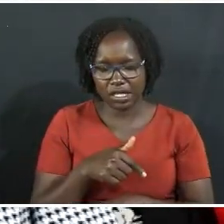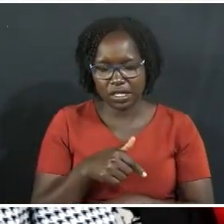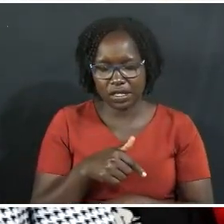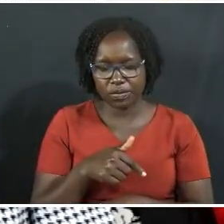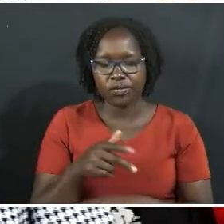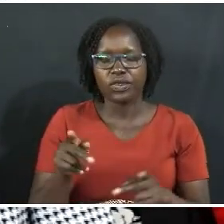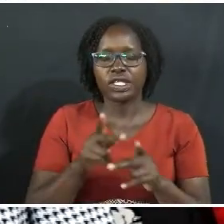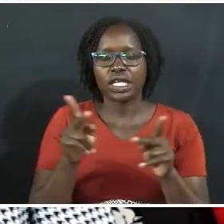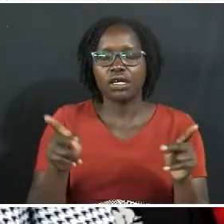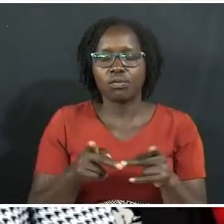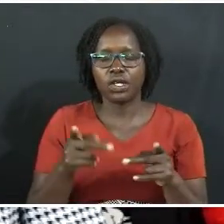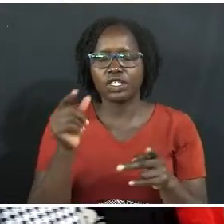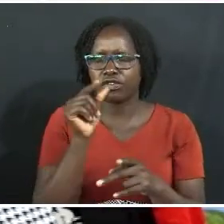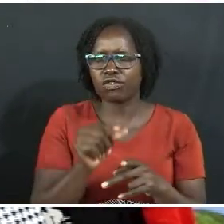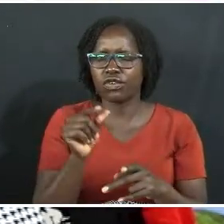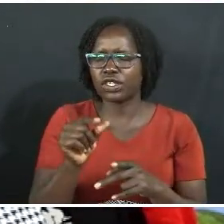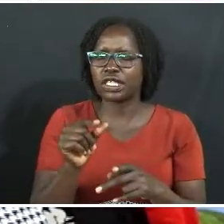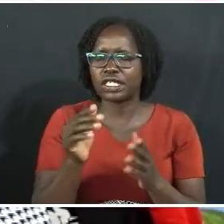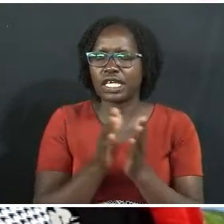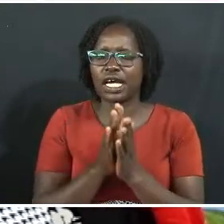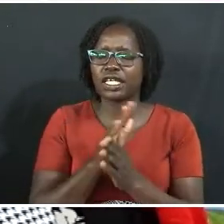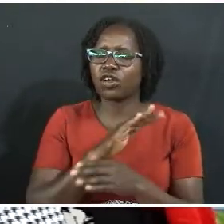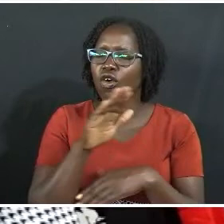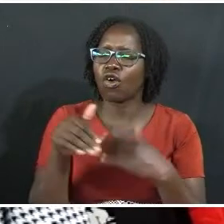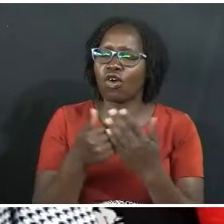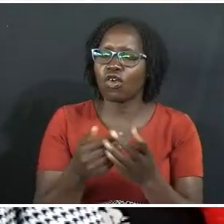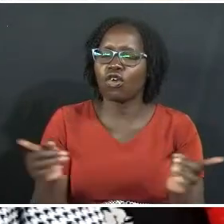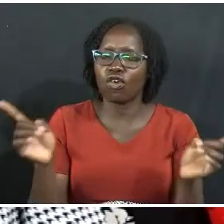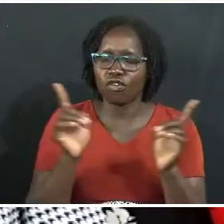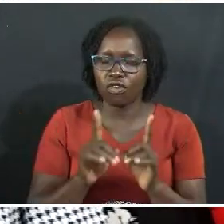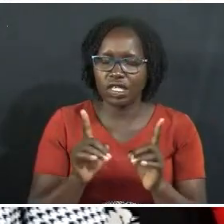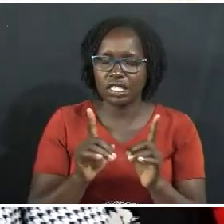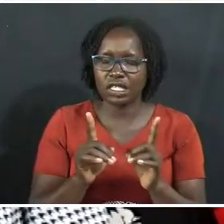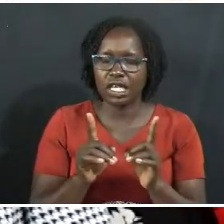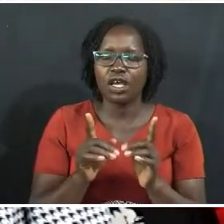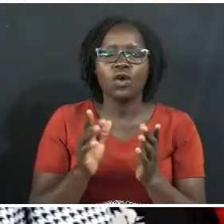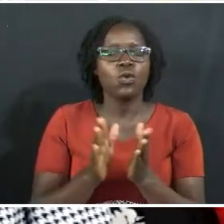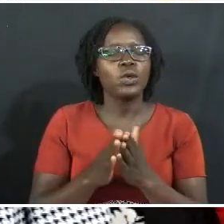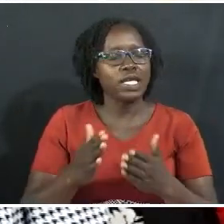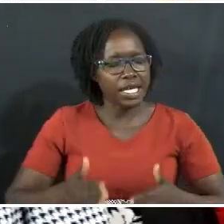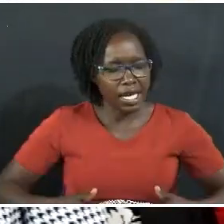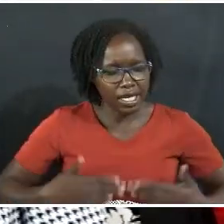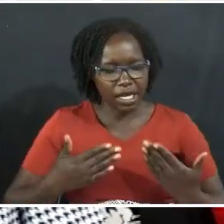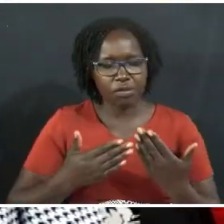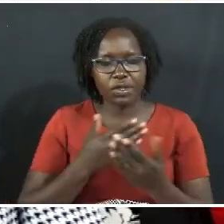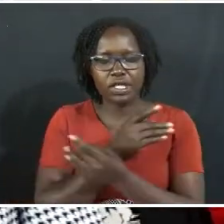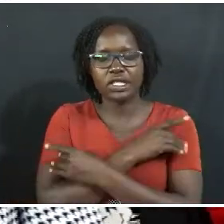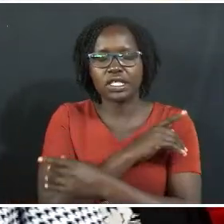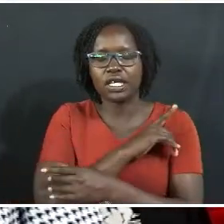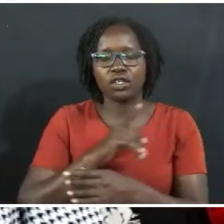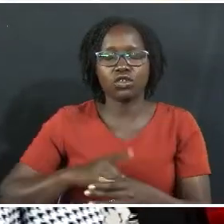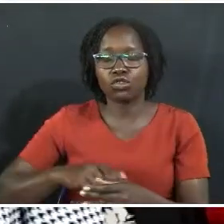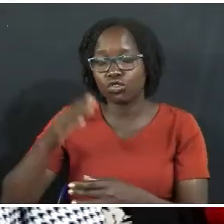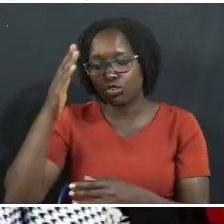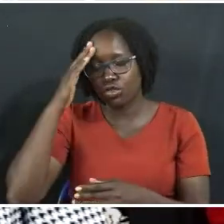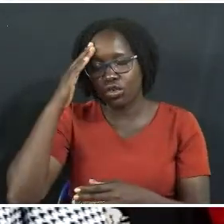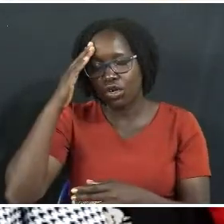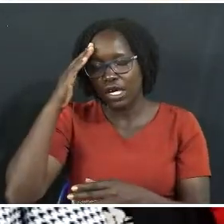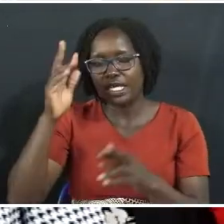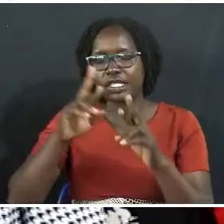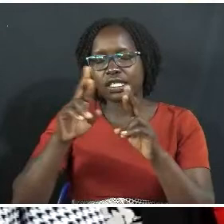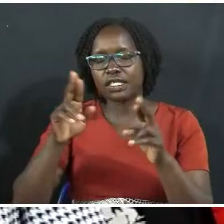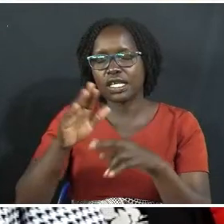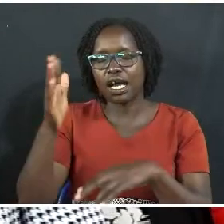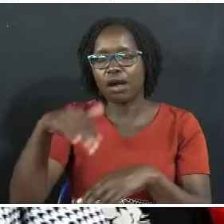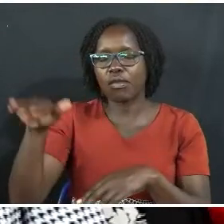A place for each one and every one of us. We are delighted, dear Lord, to know that there is a mansion for us in